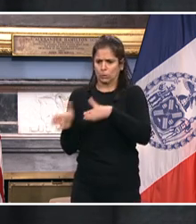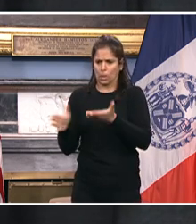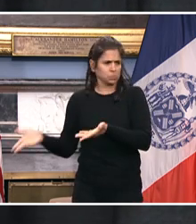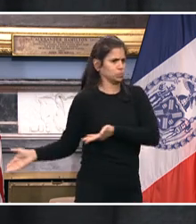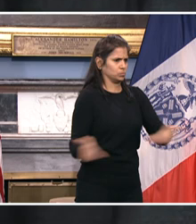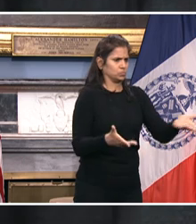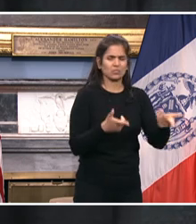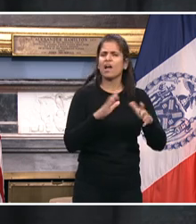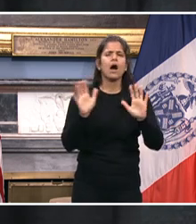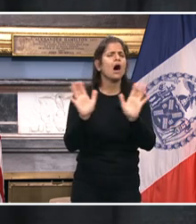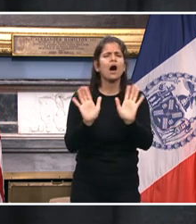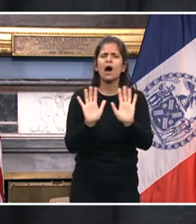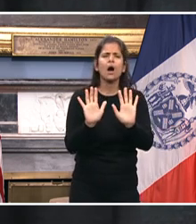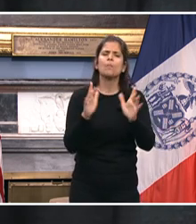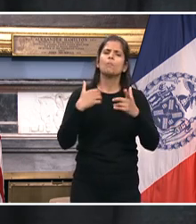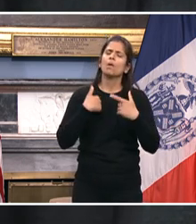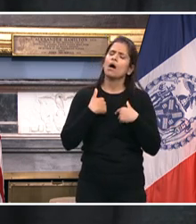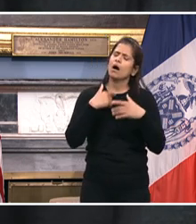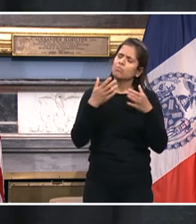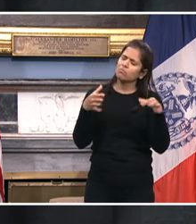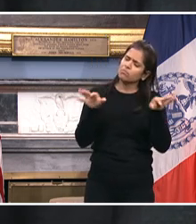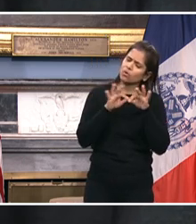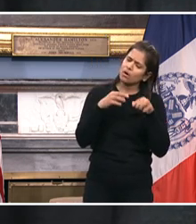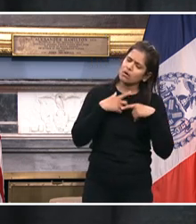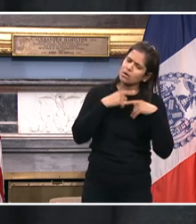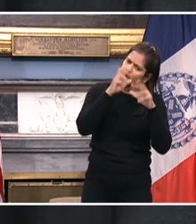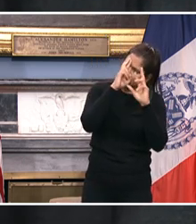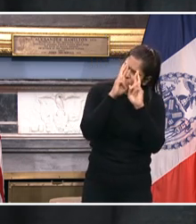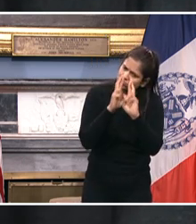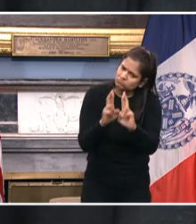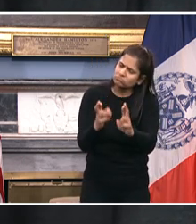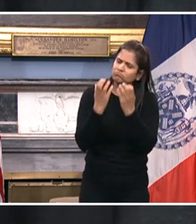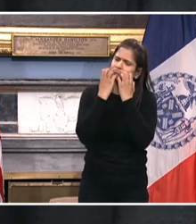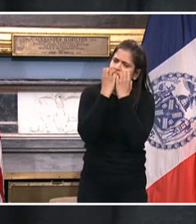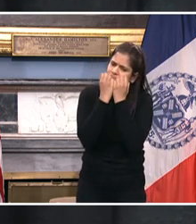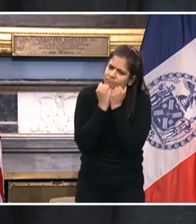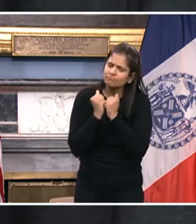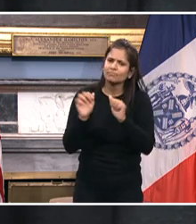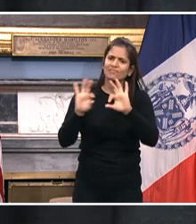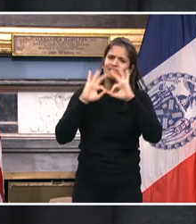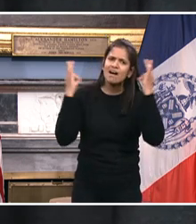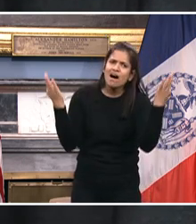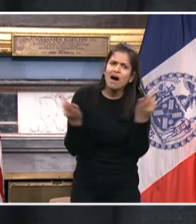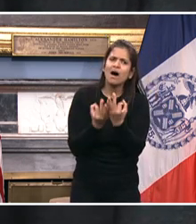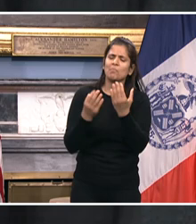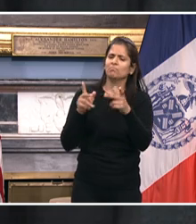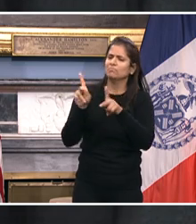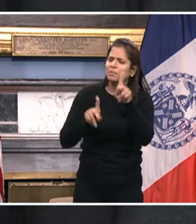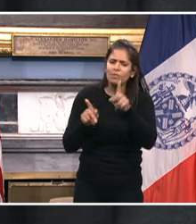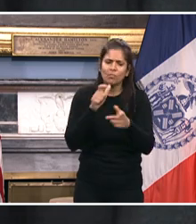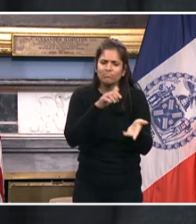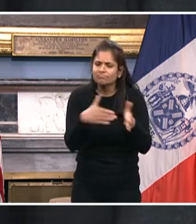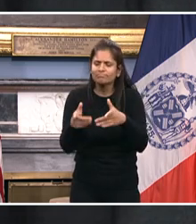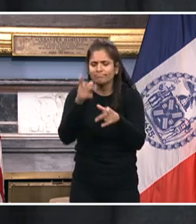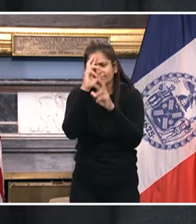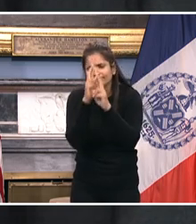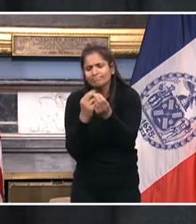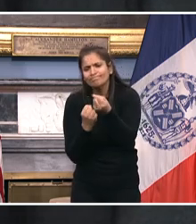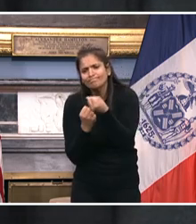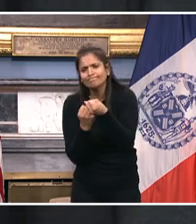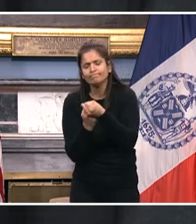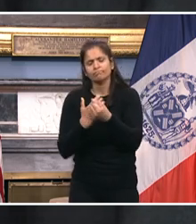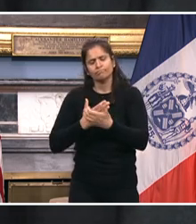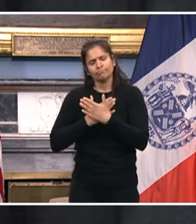increase in the number of people passing away overall. And what it means is there are more people